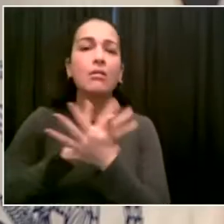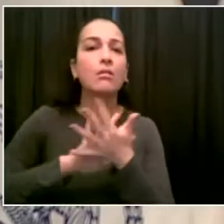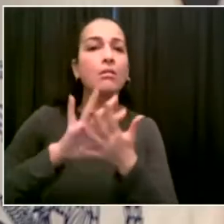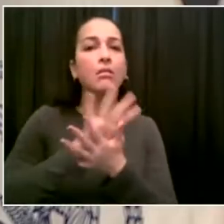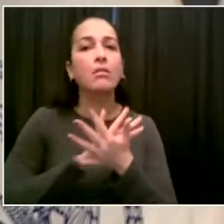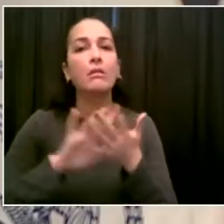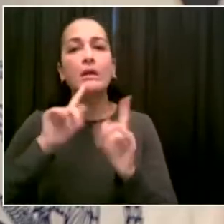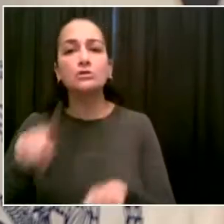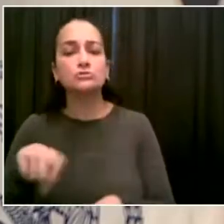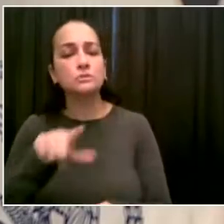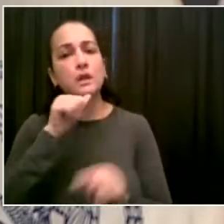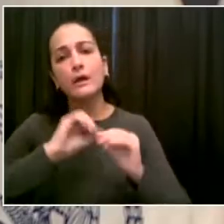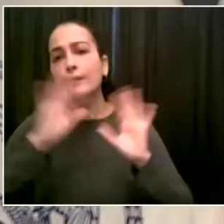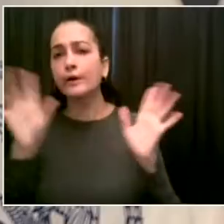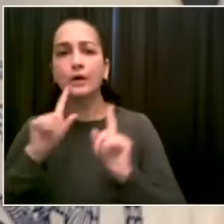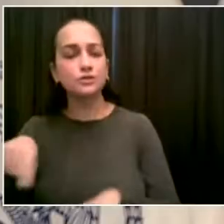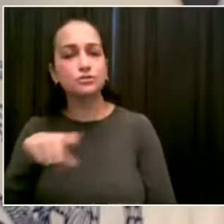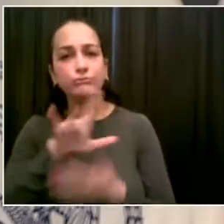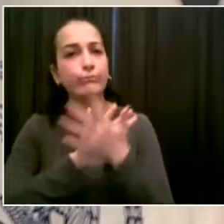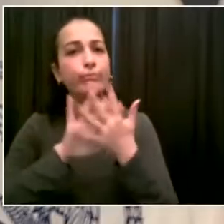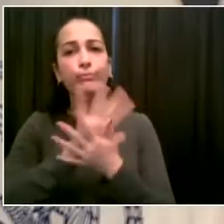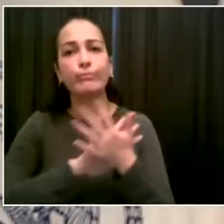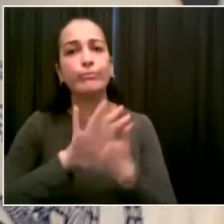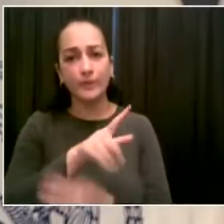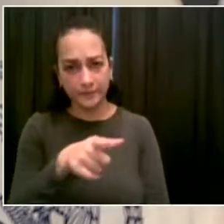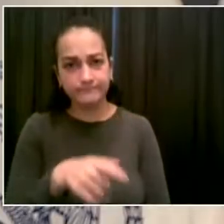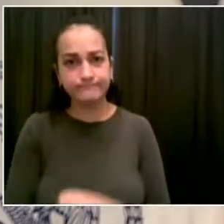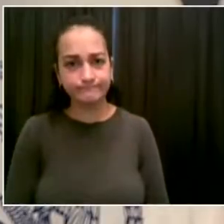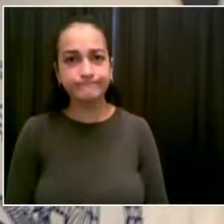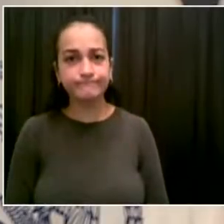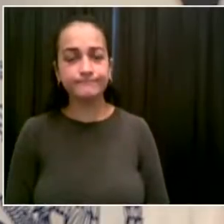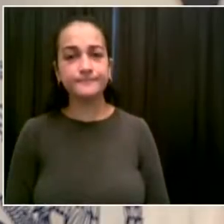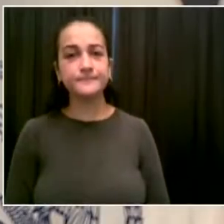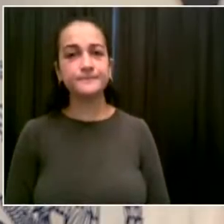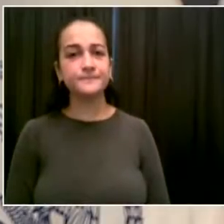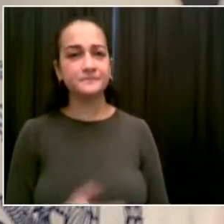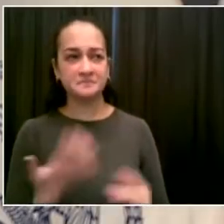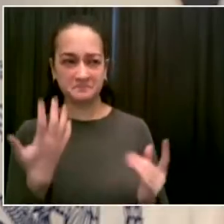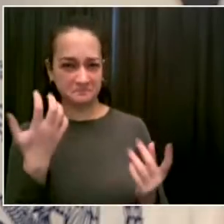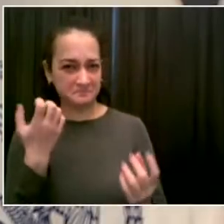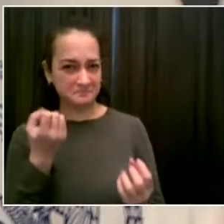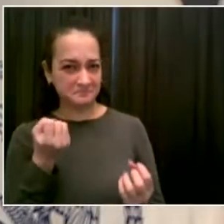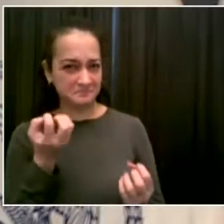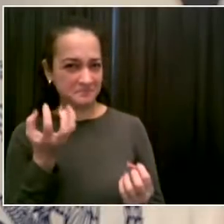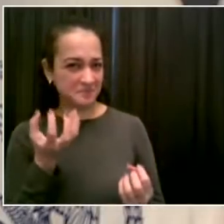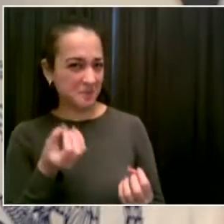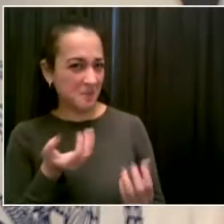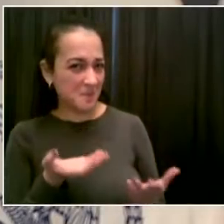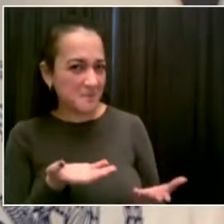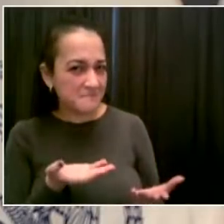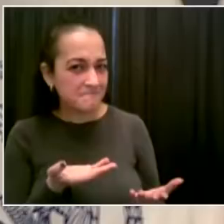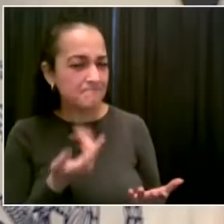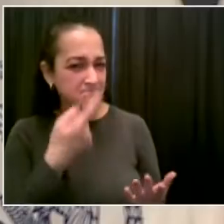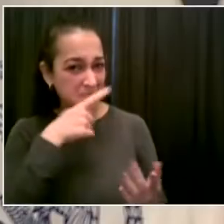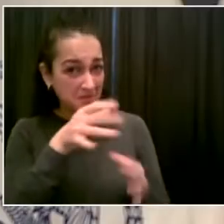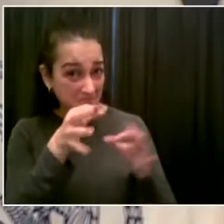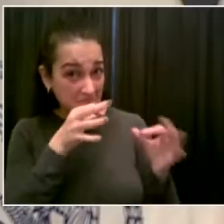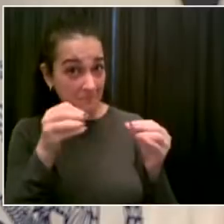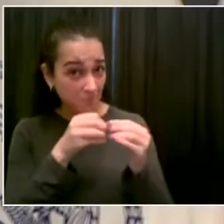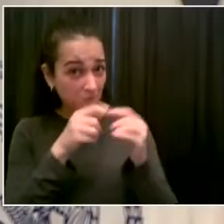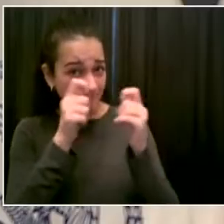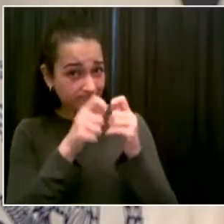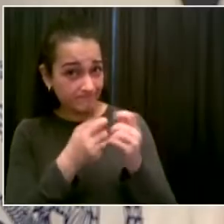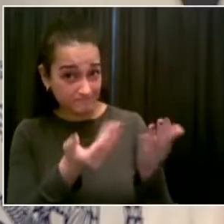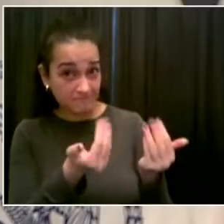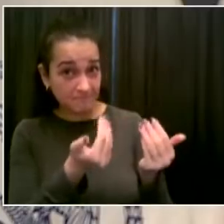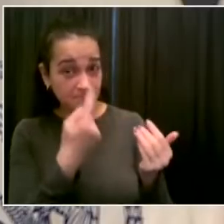circumstantial evidence treated as definitive. Can you please cite for us specific examples of what is inaccurate in this